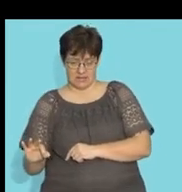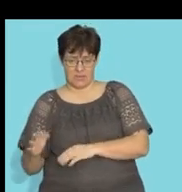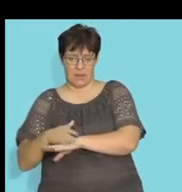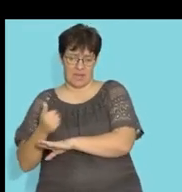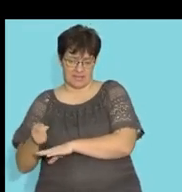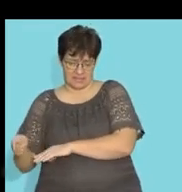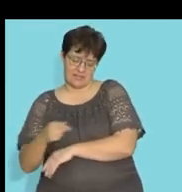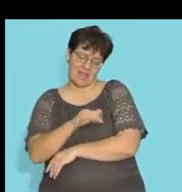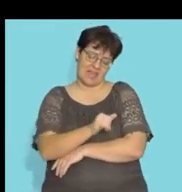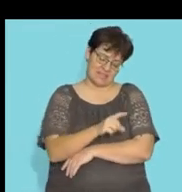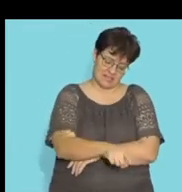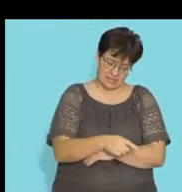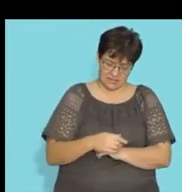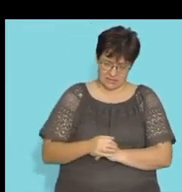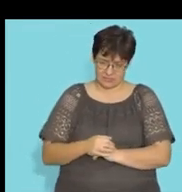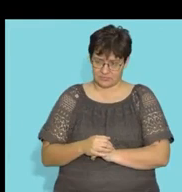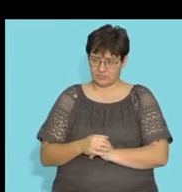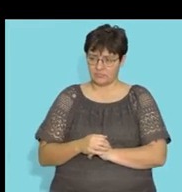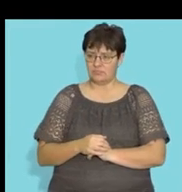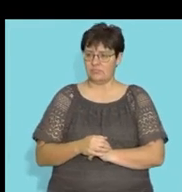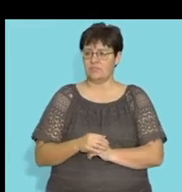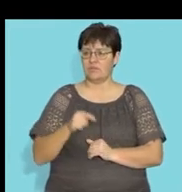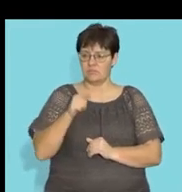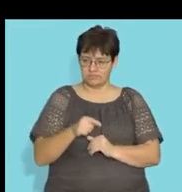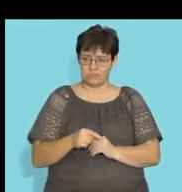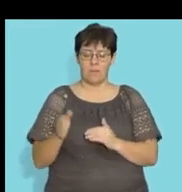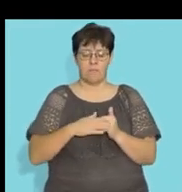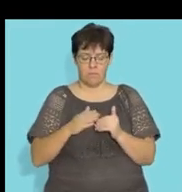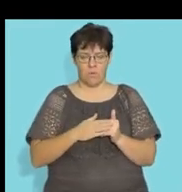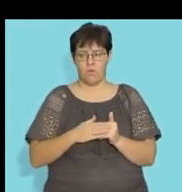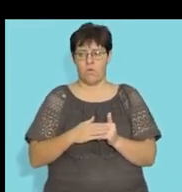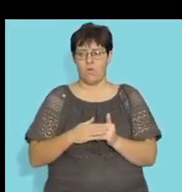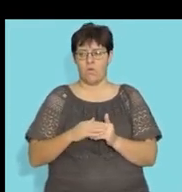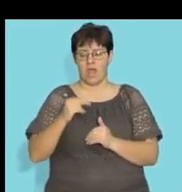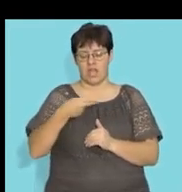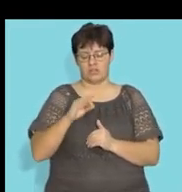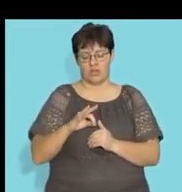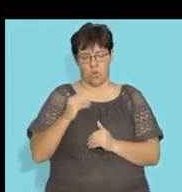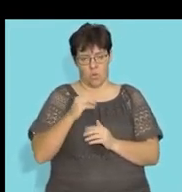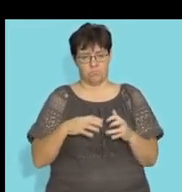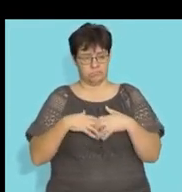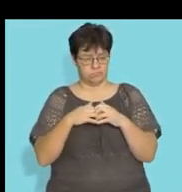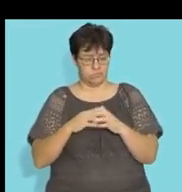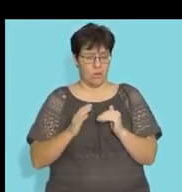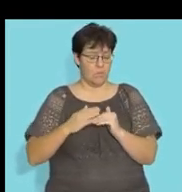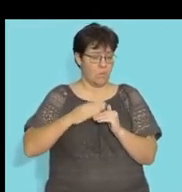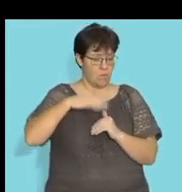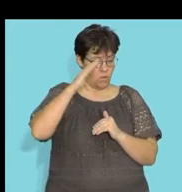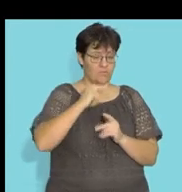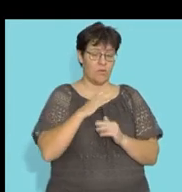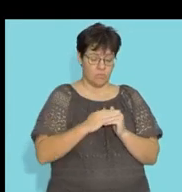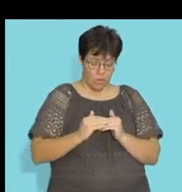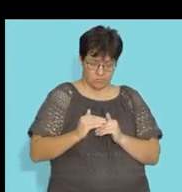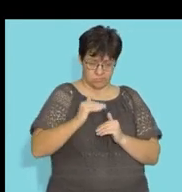ammonia. So more of your hydronium ions are formed, and we know that where we